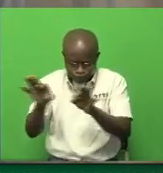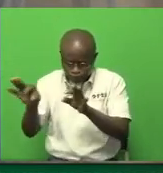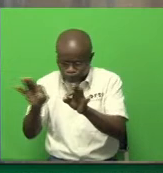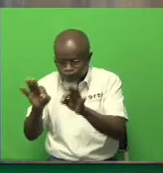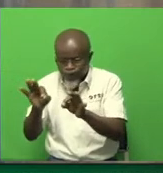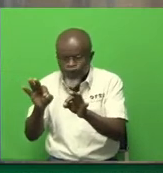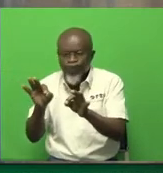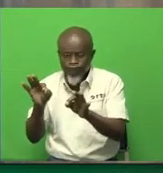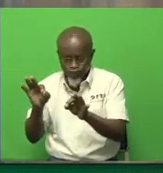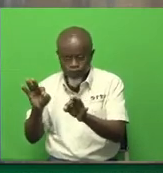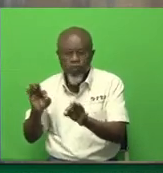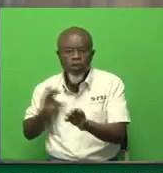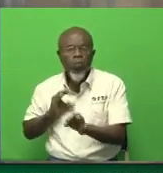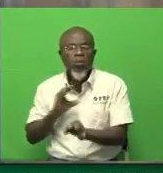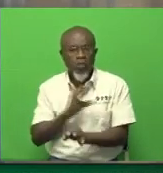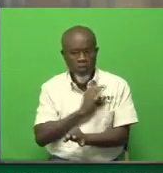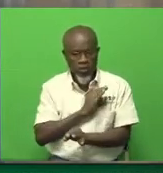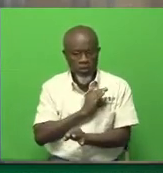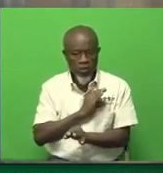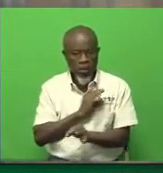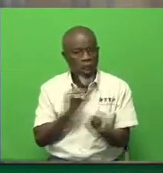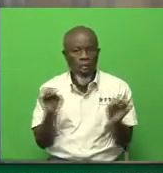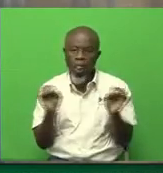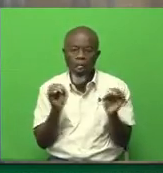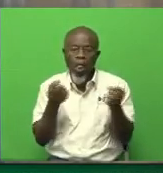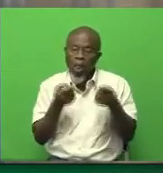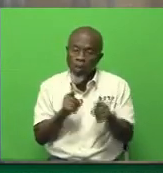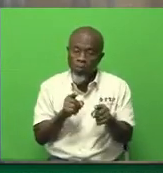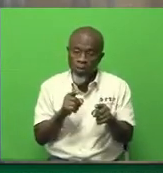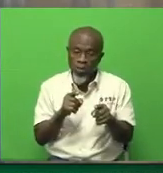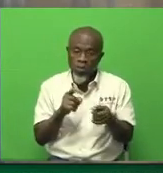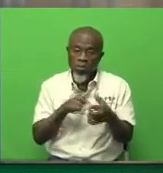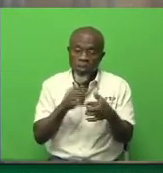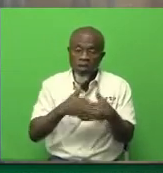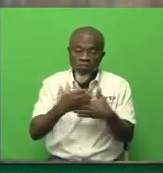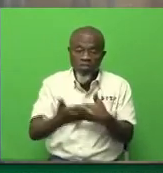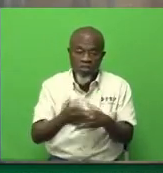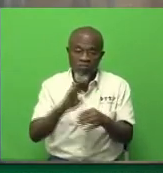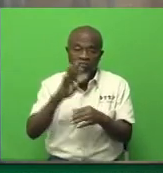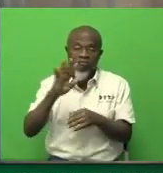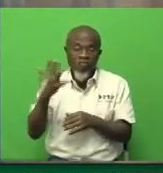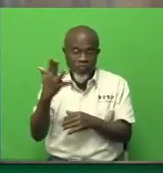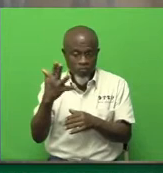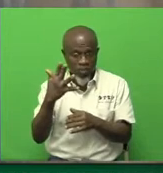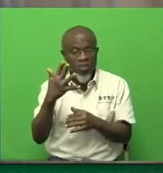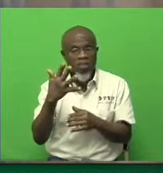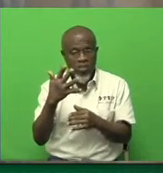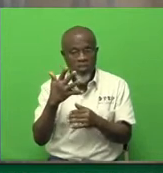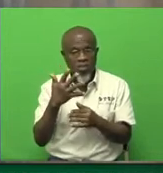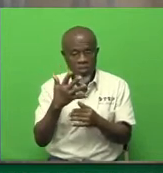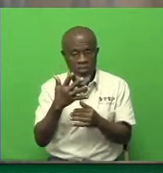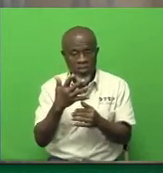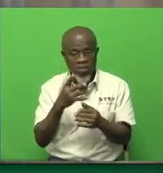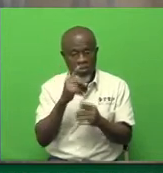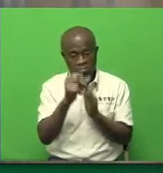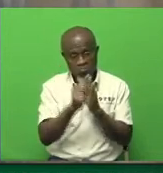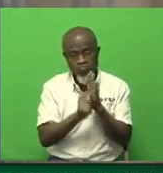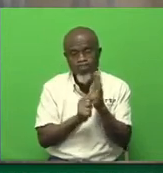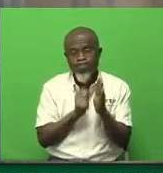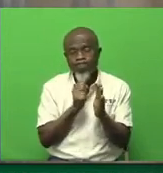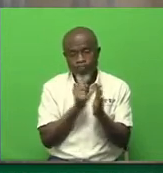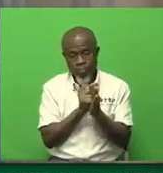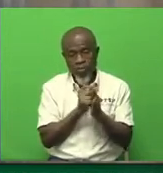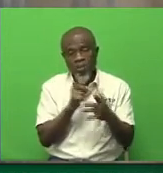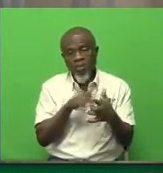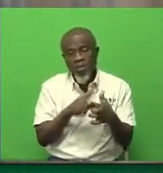so it was carried over to the fifth session on the 2nd October 2019 The Joint select committee was given